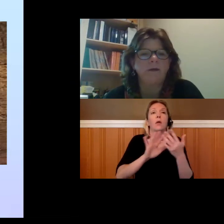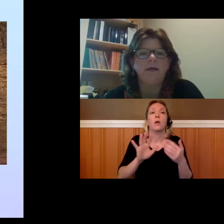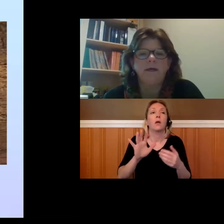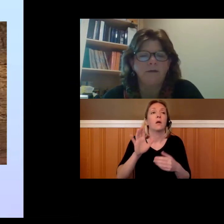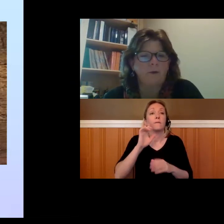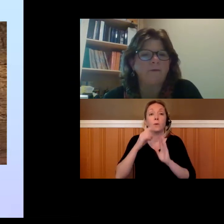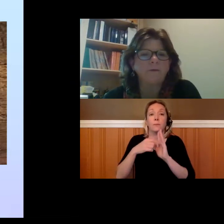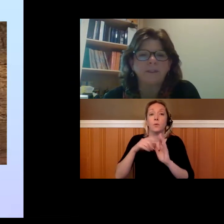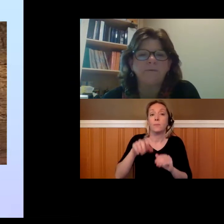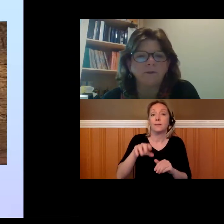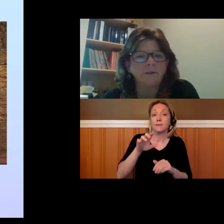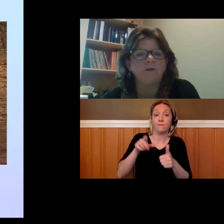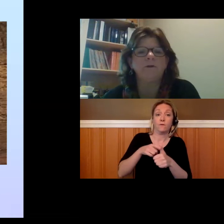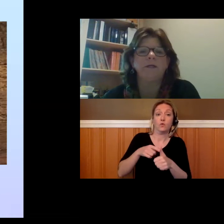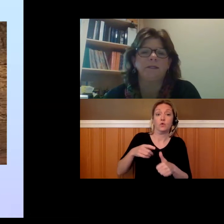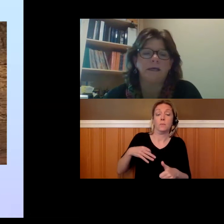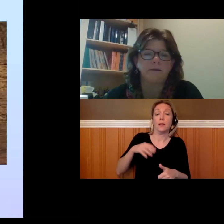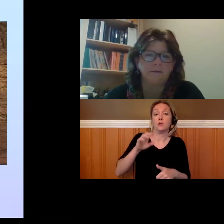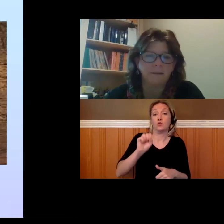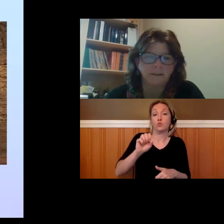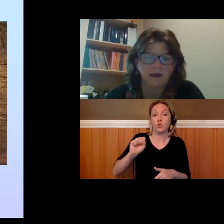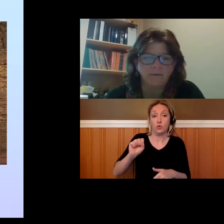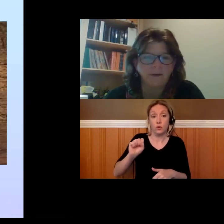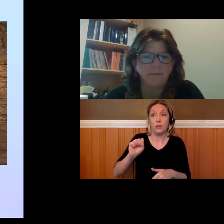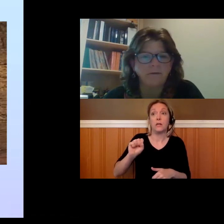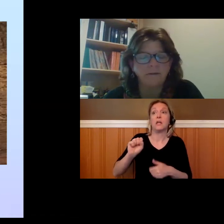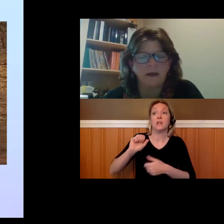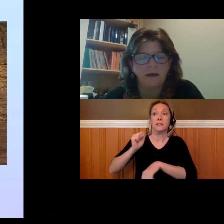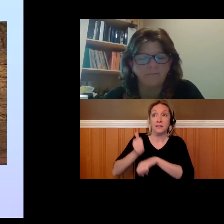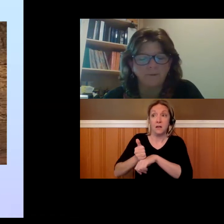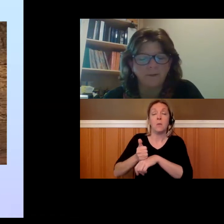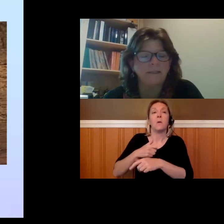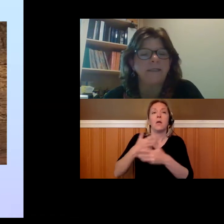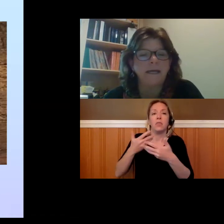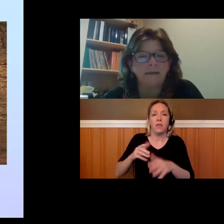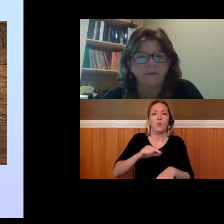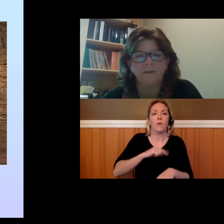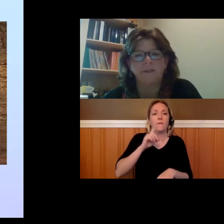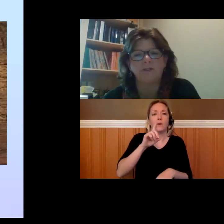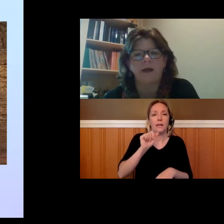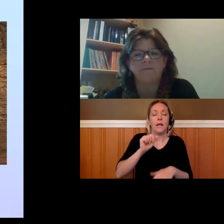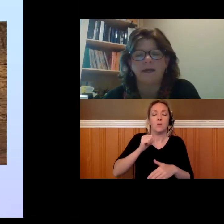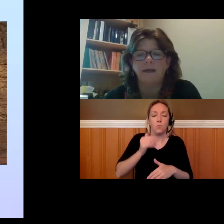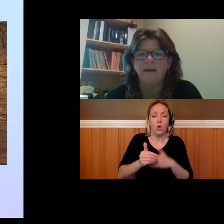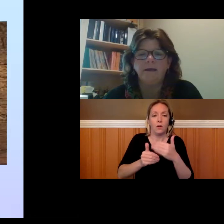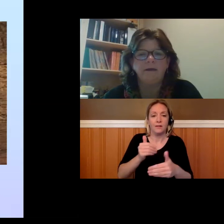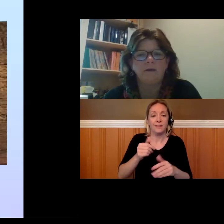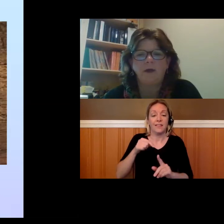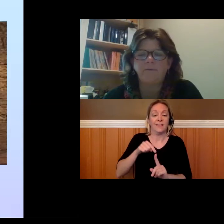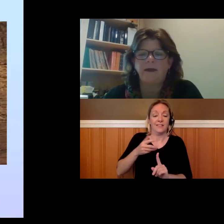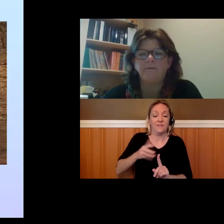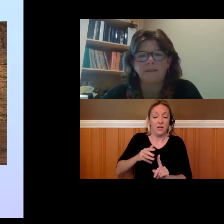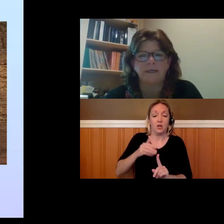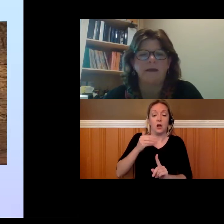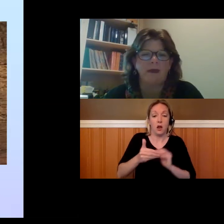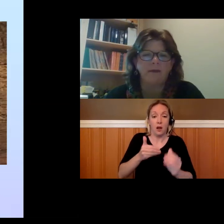Social Security to get developmental, get DDA services. You have to get, you have to have this to have that. You have to have